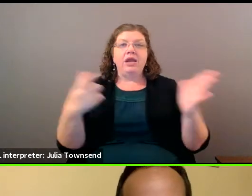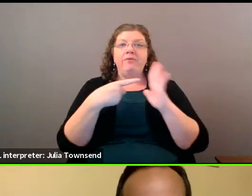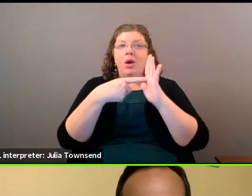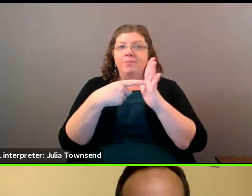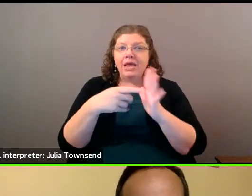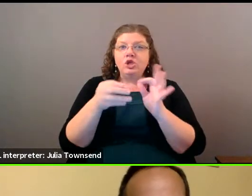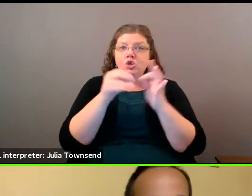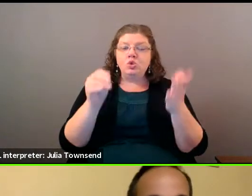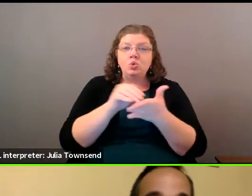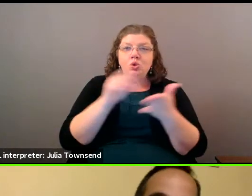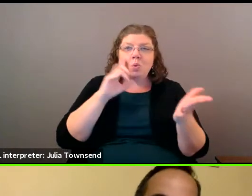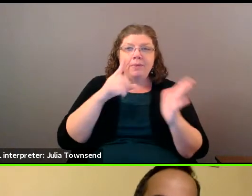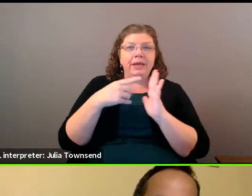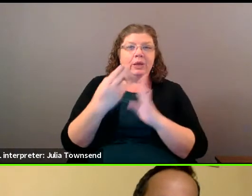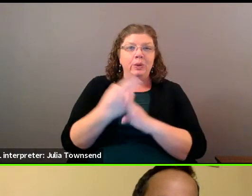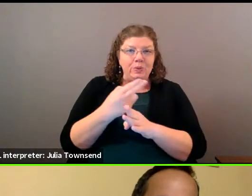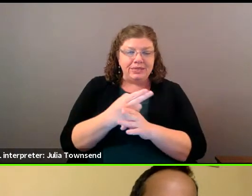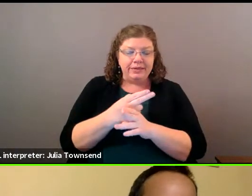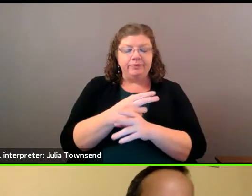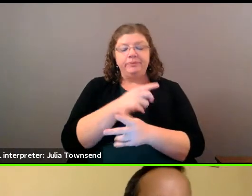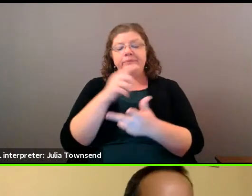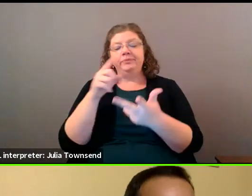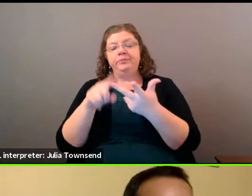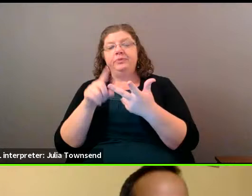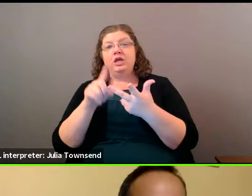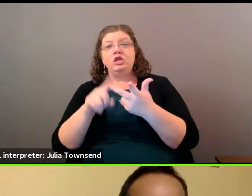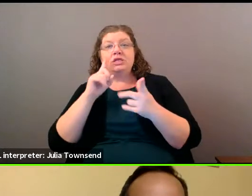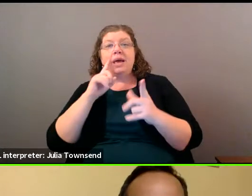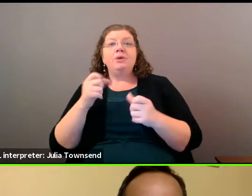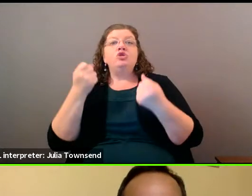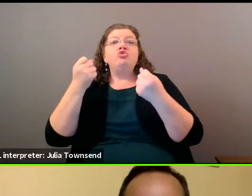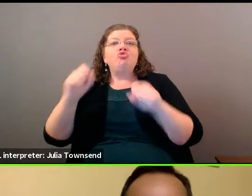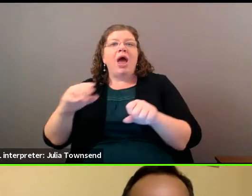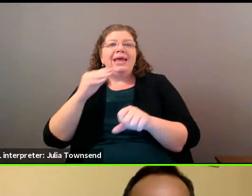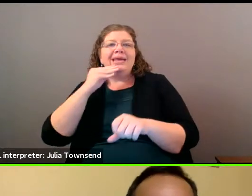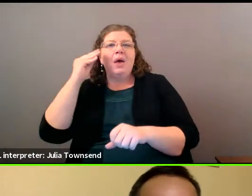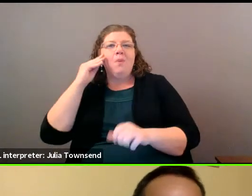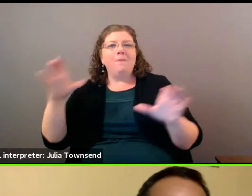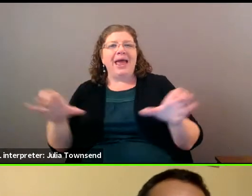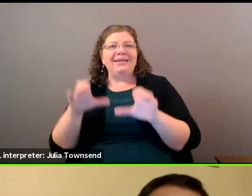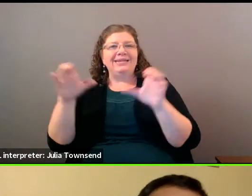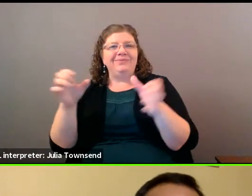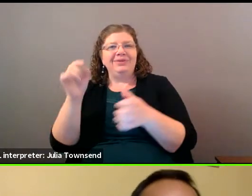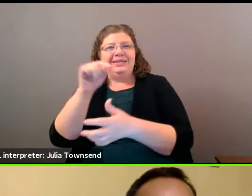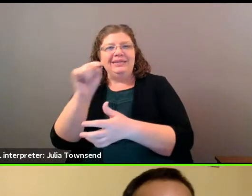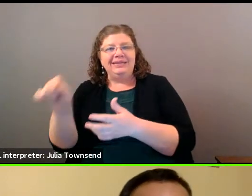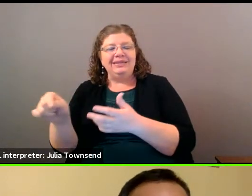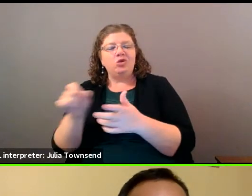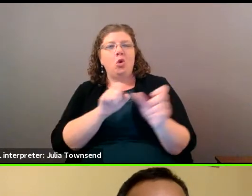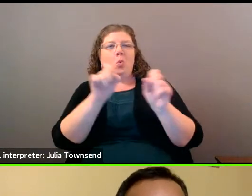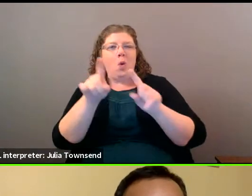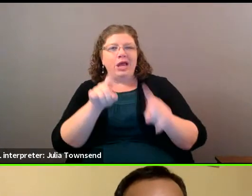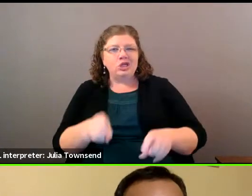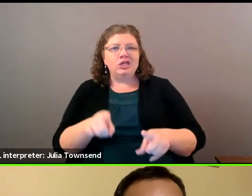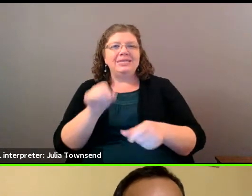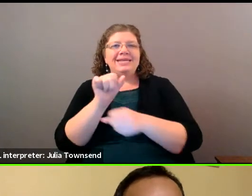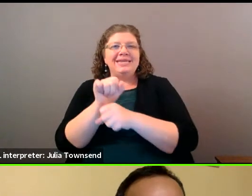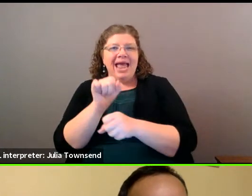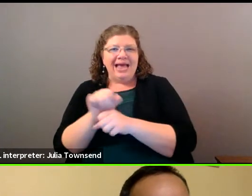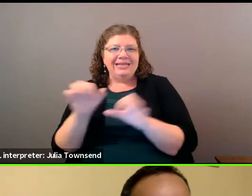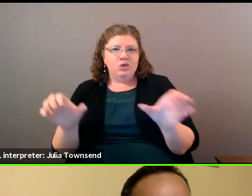will be using. And then there's even try it at home types of activities or types of questions and tasks to